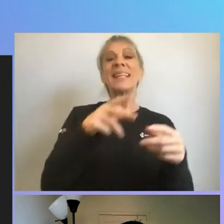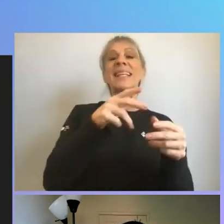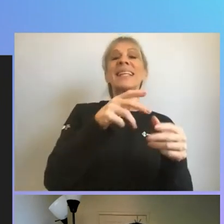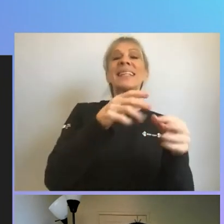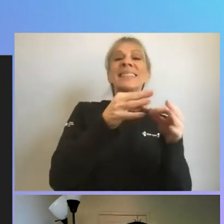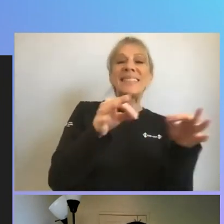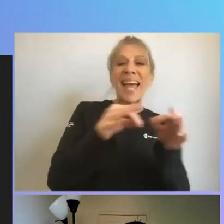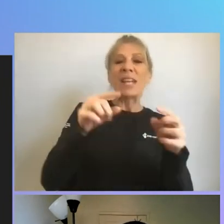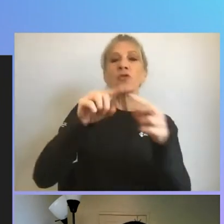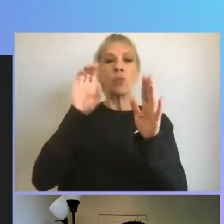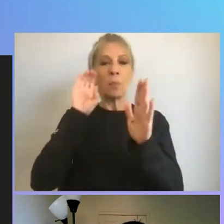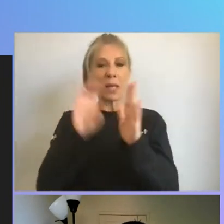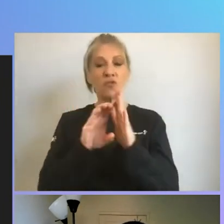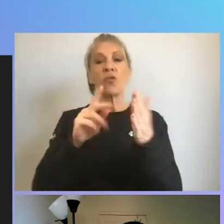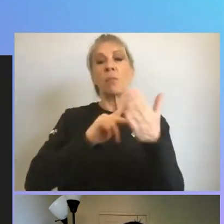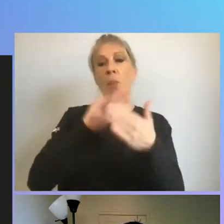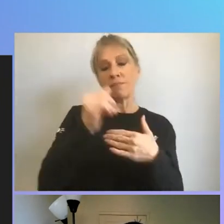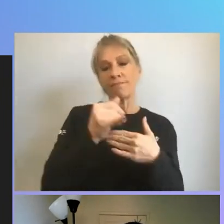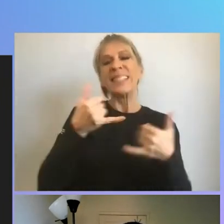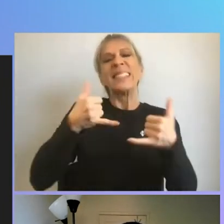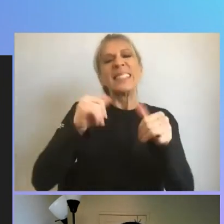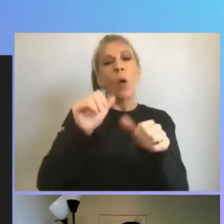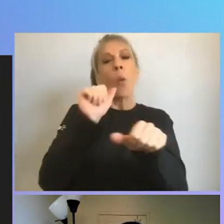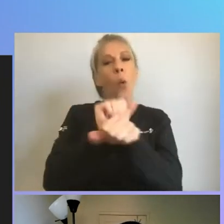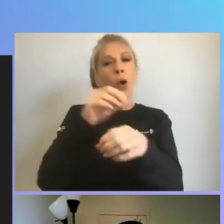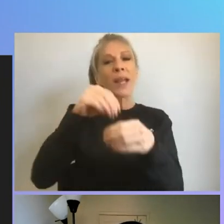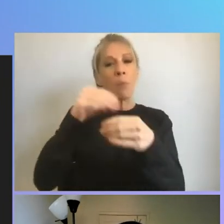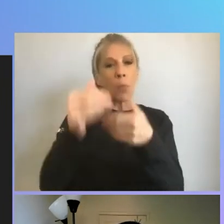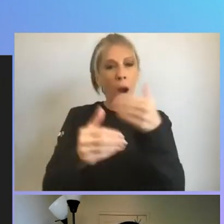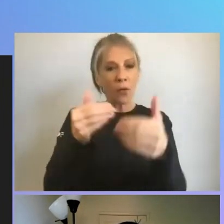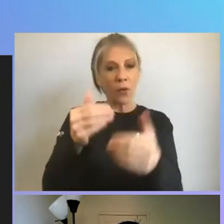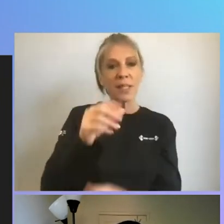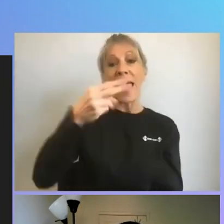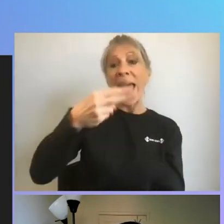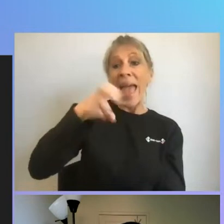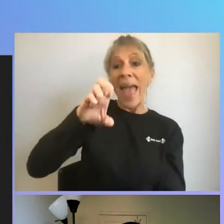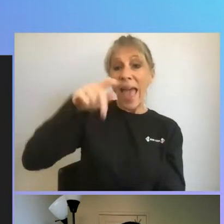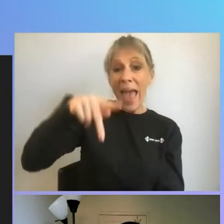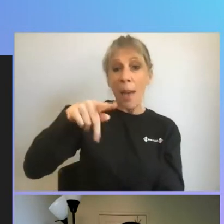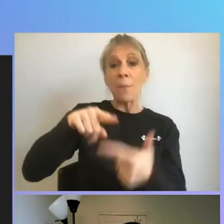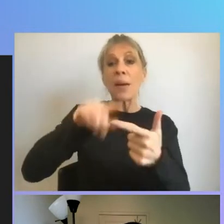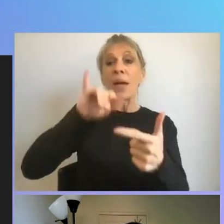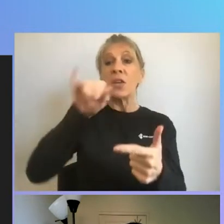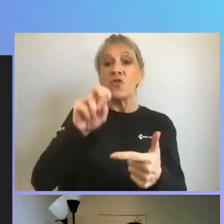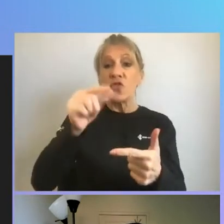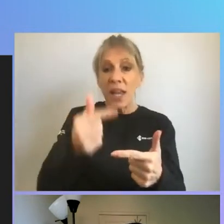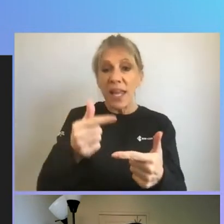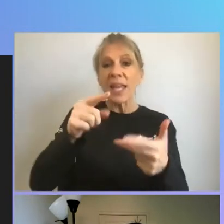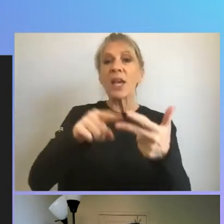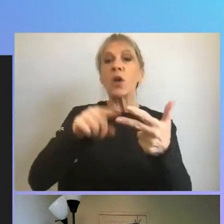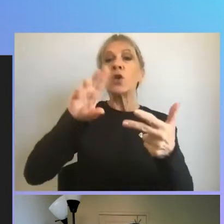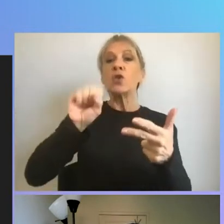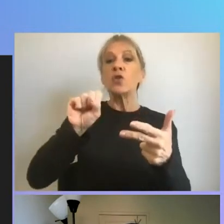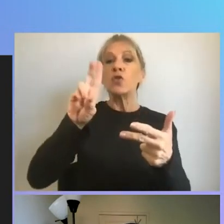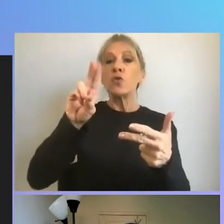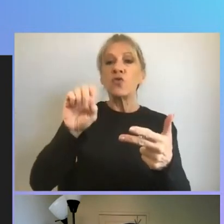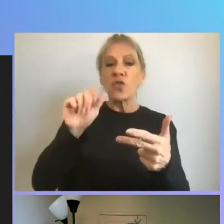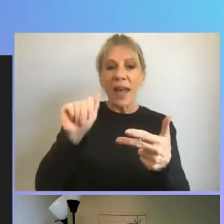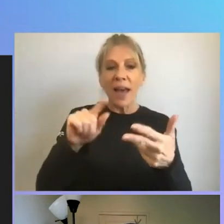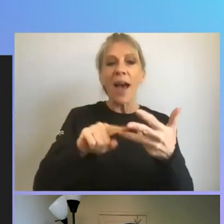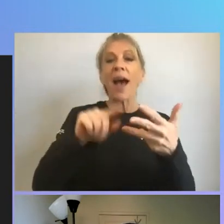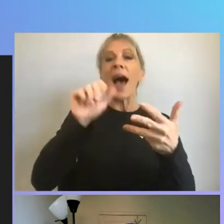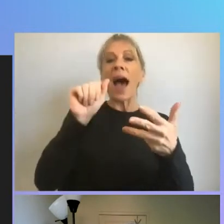is still very much a work in progress. We have Pep, Jing, Susheta, Rakesh,